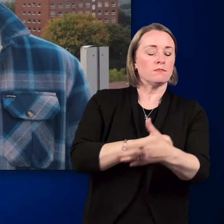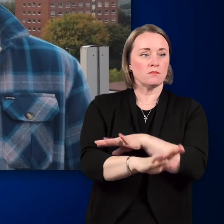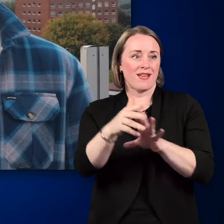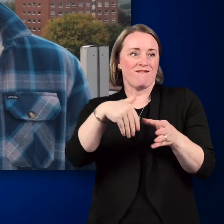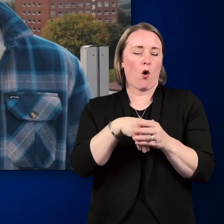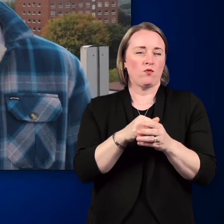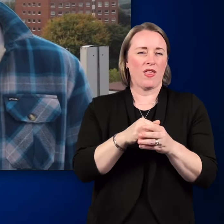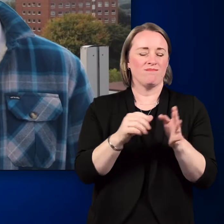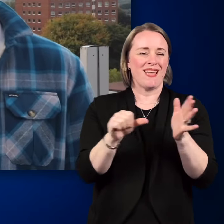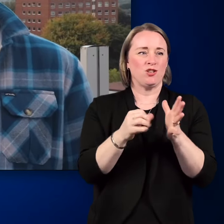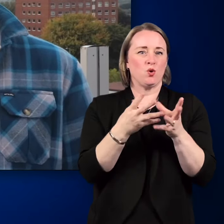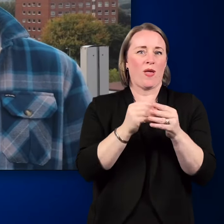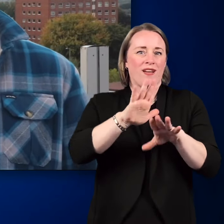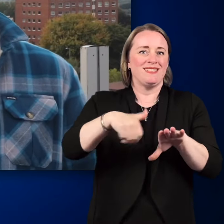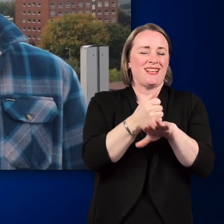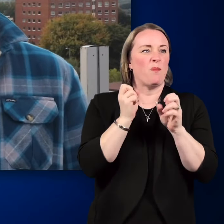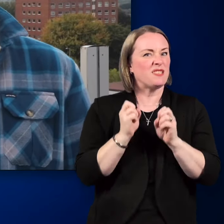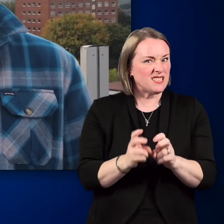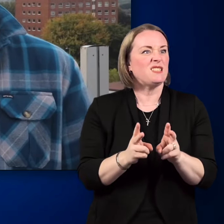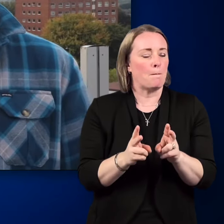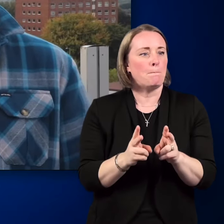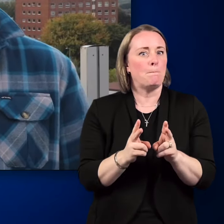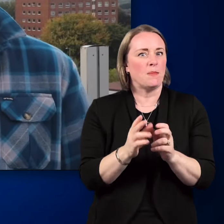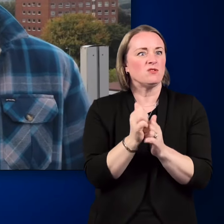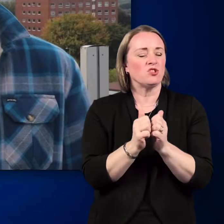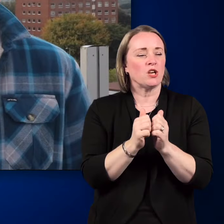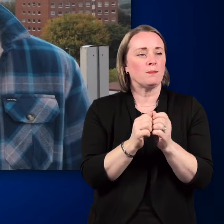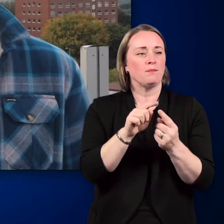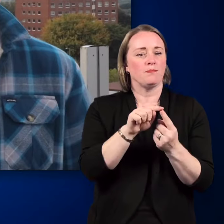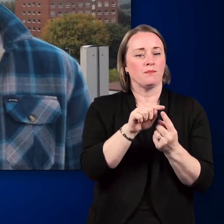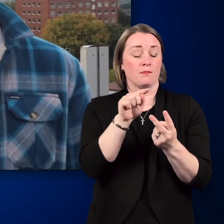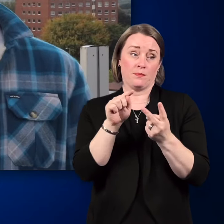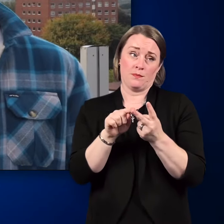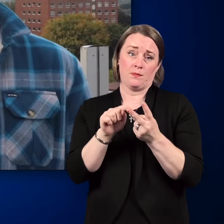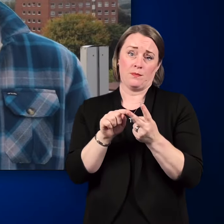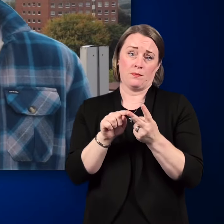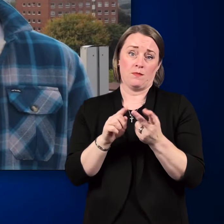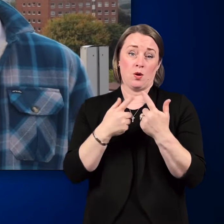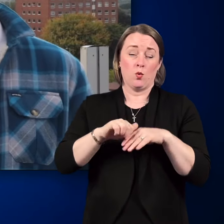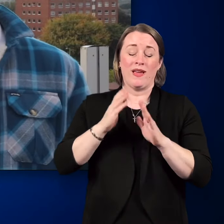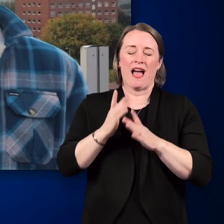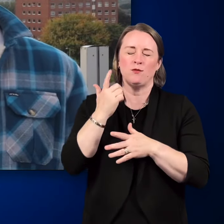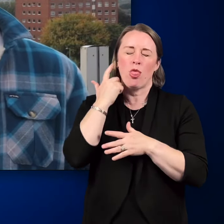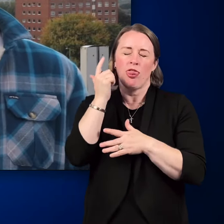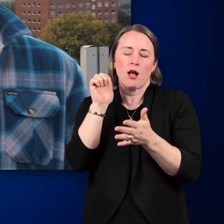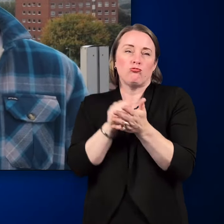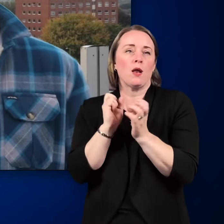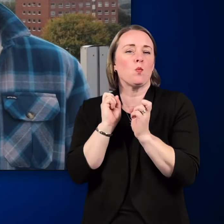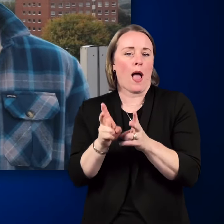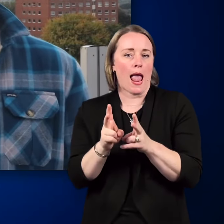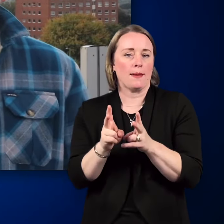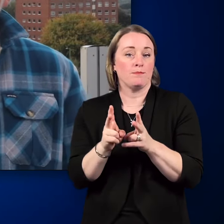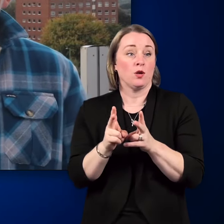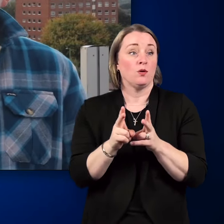Secondly, we have to think right. The potential of creation is